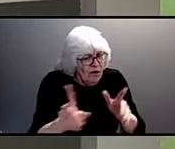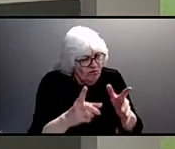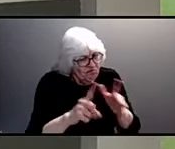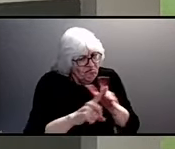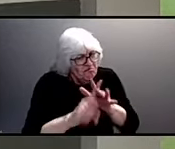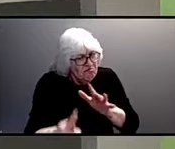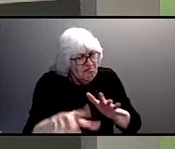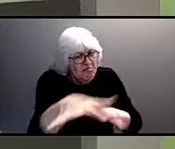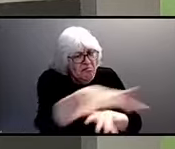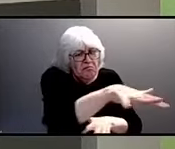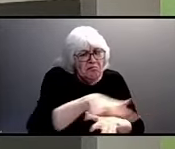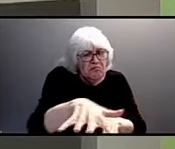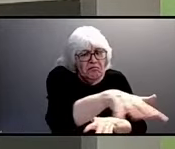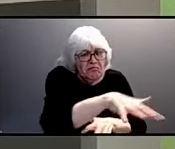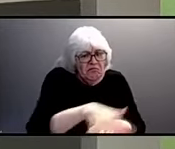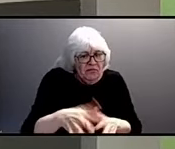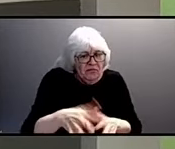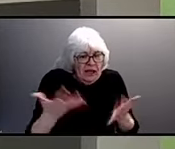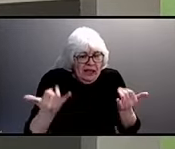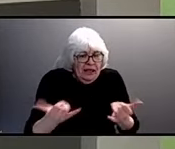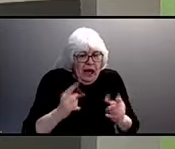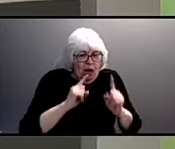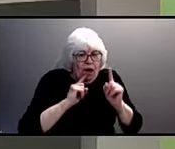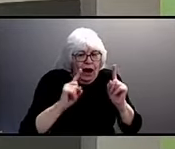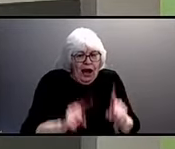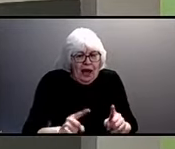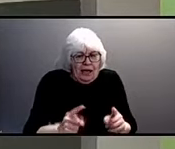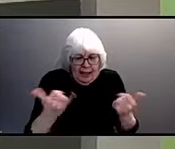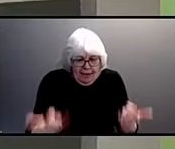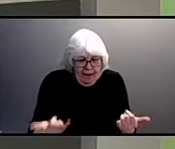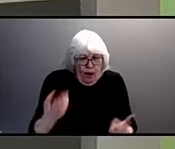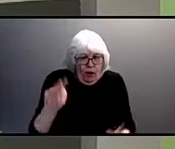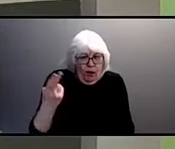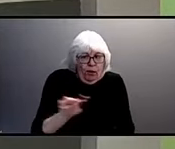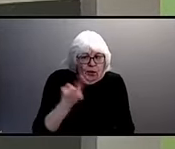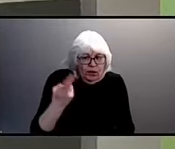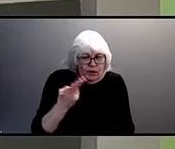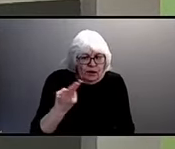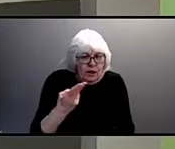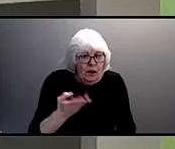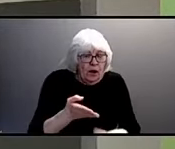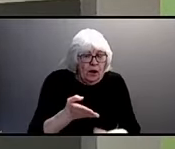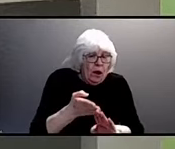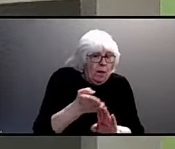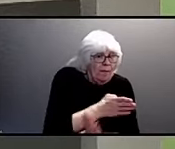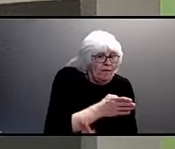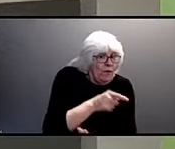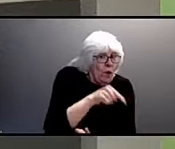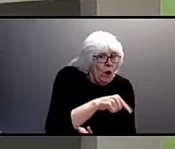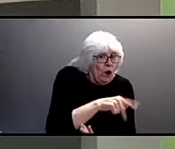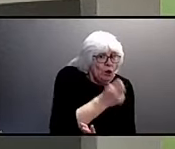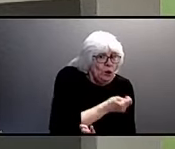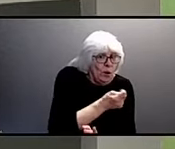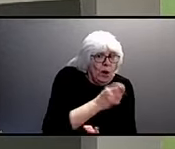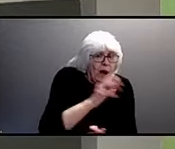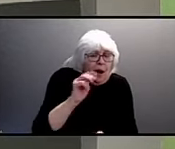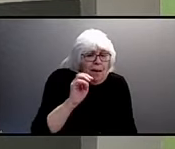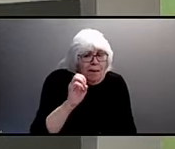Today's what, Wednesday? No, Thursday. Probably Tuesday or Wednesday right here, we were asked why media weren't allowed to go in at that point in